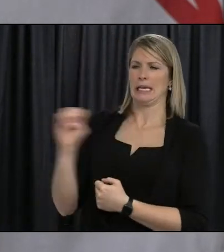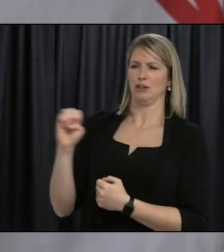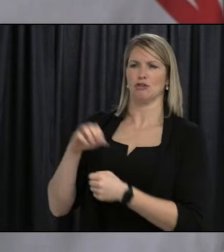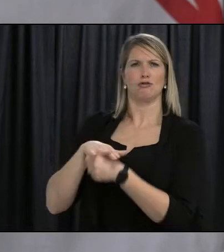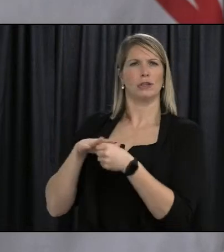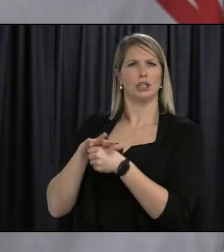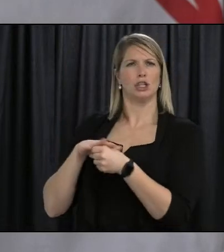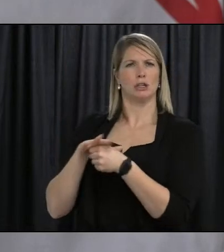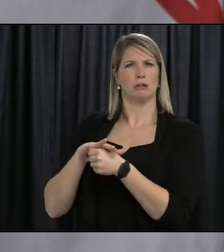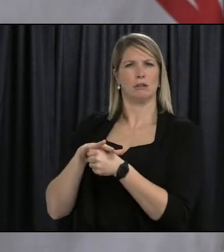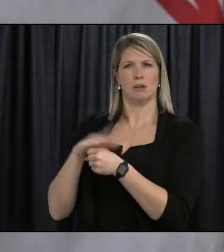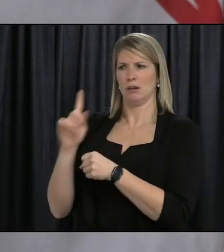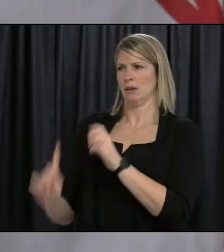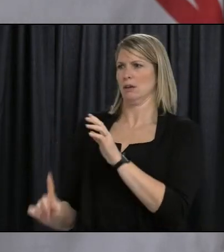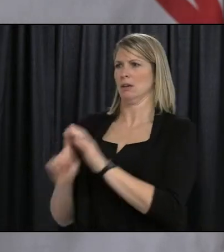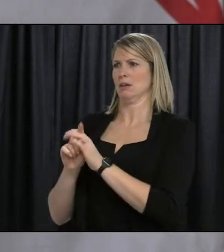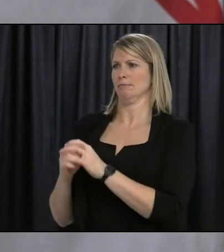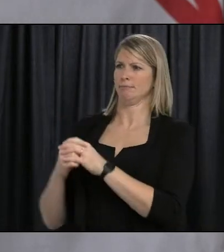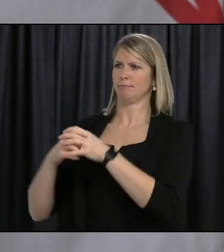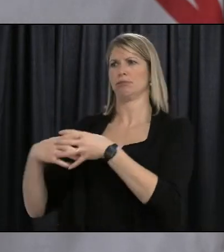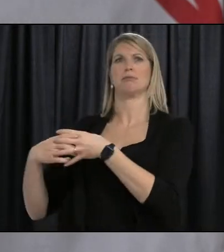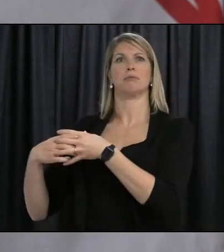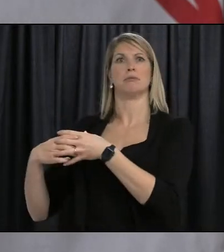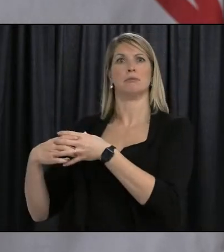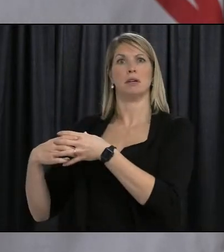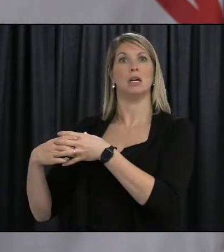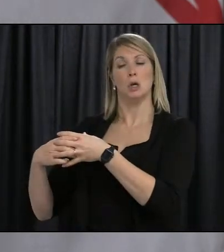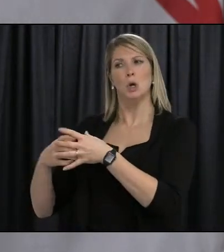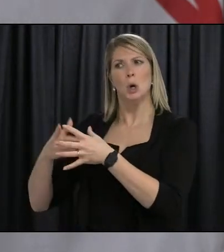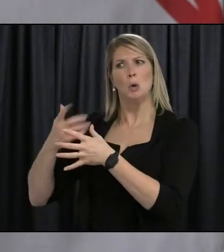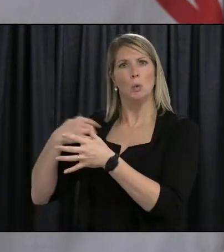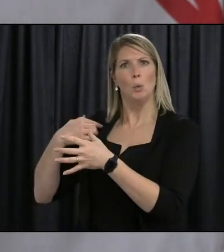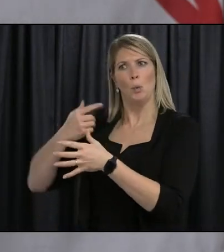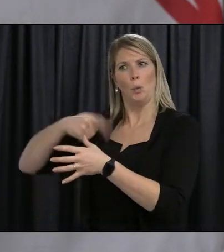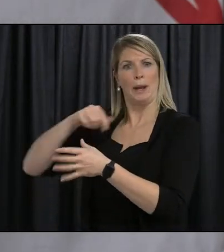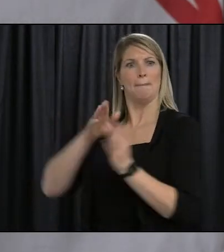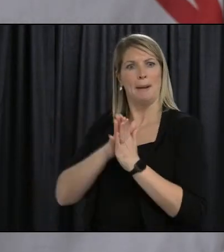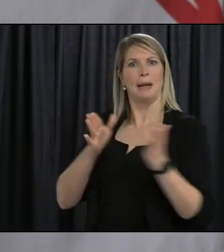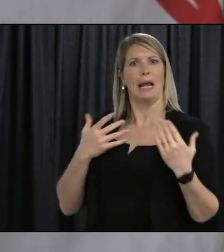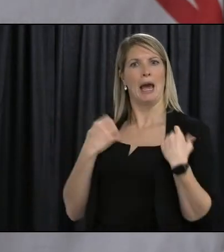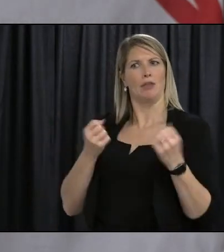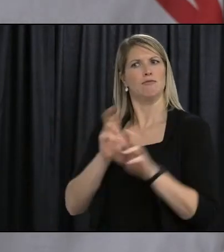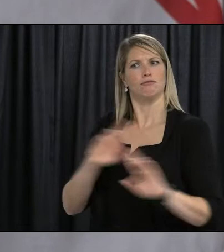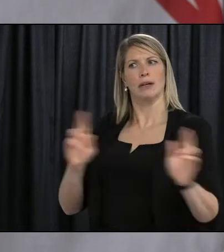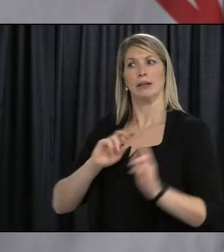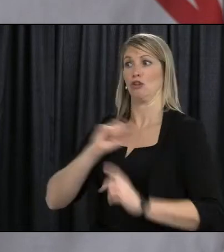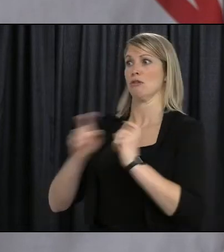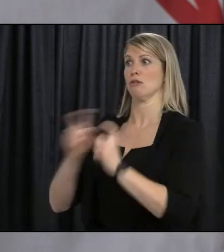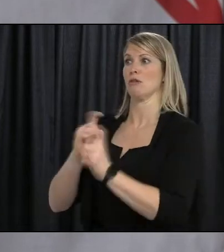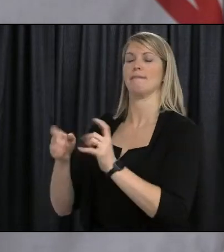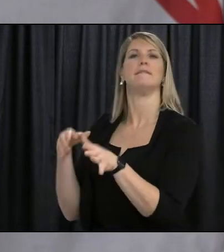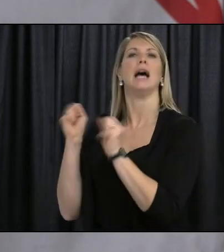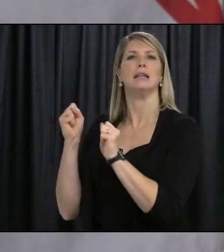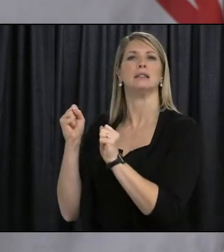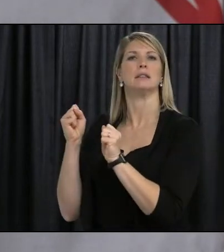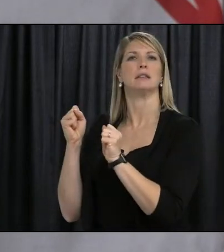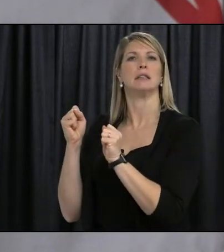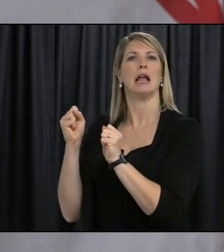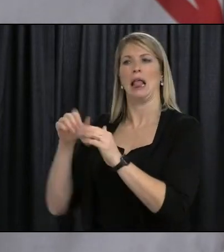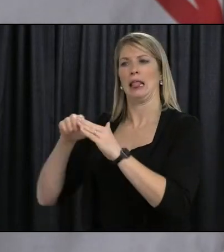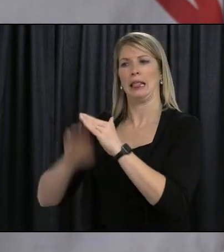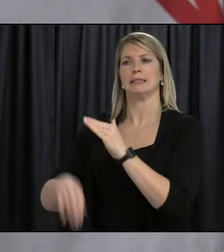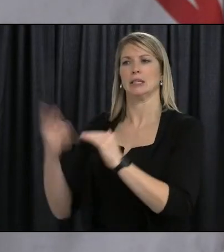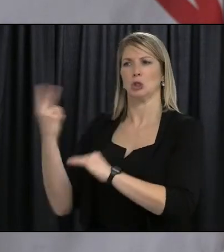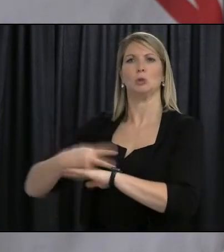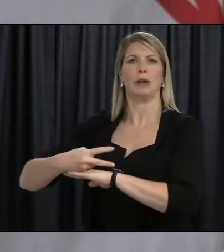pandemic, that we certainly had capacity to be able to do that contact tracing that was necessary then. So, and we've had a lot